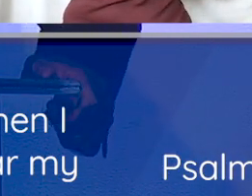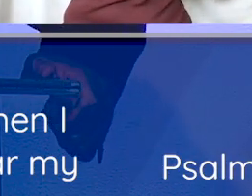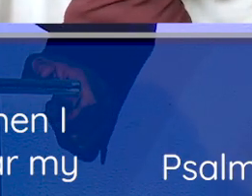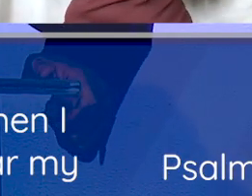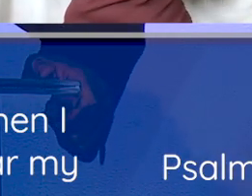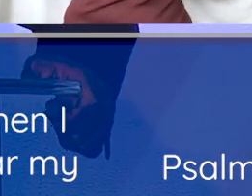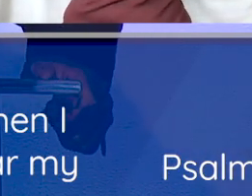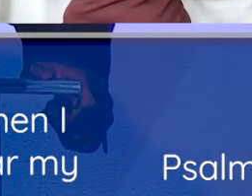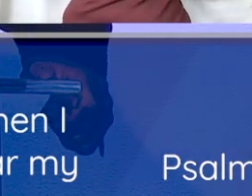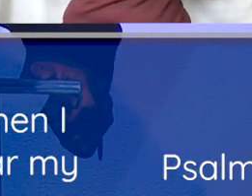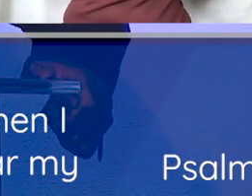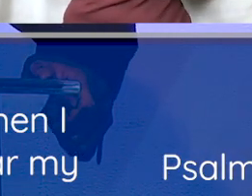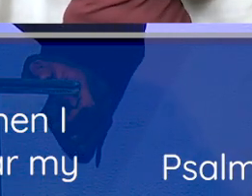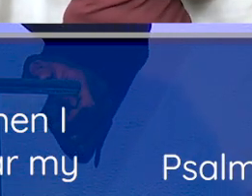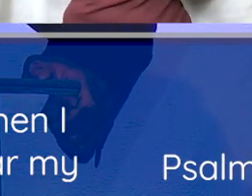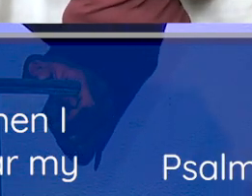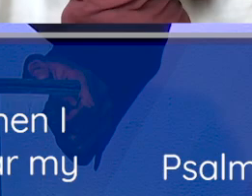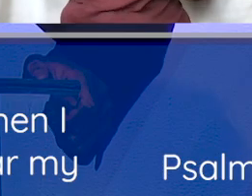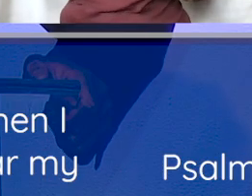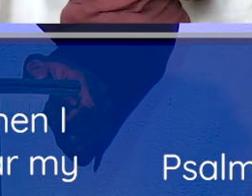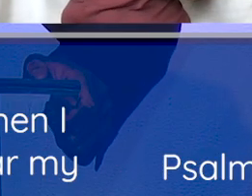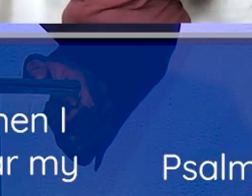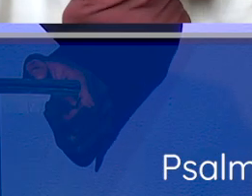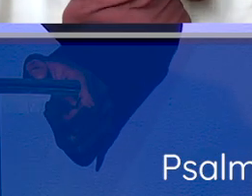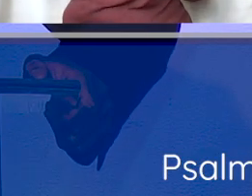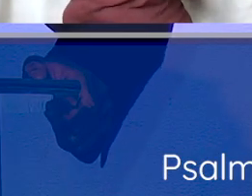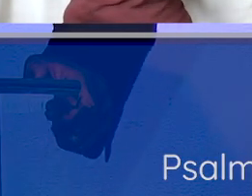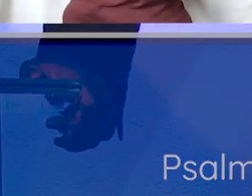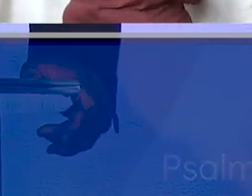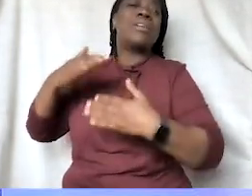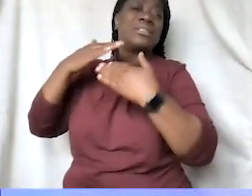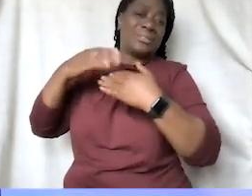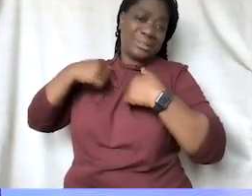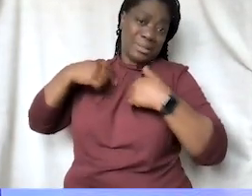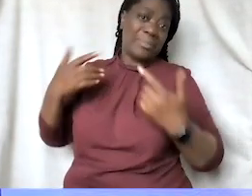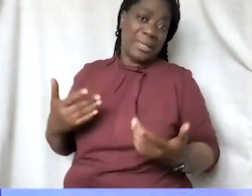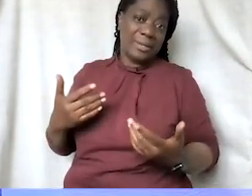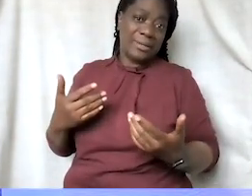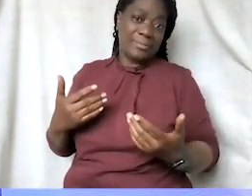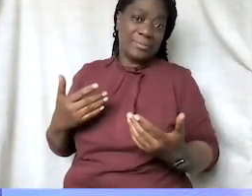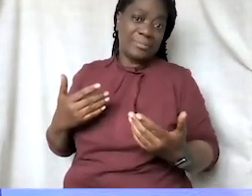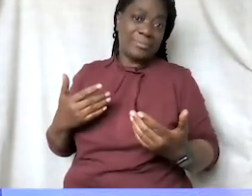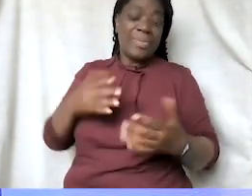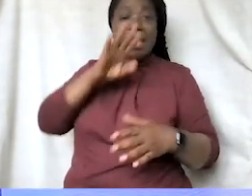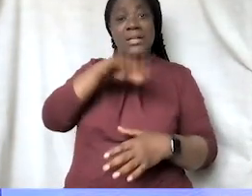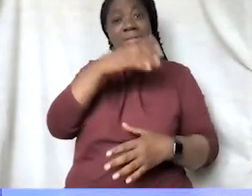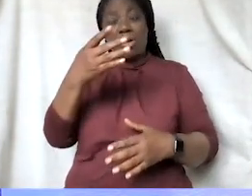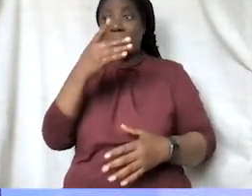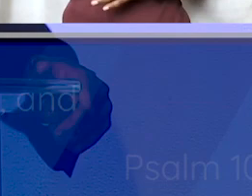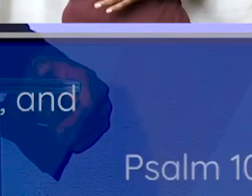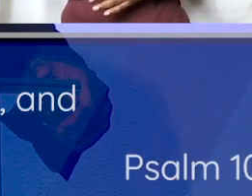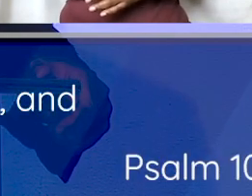distress. Be gracious to me and hear my prayer. Psalm 107 verse 6